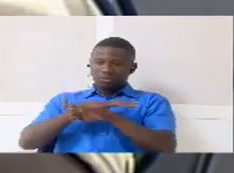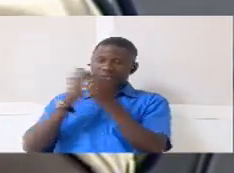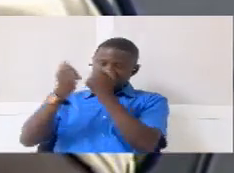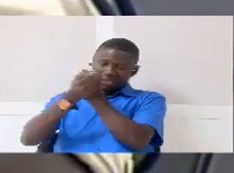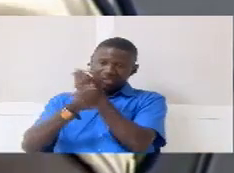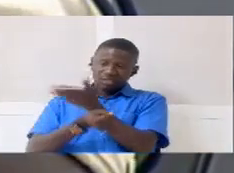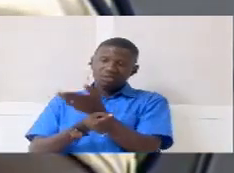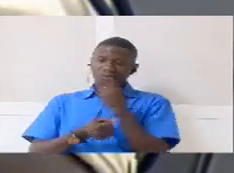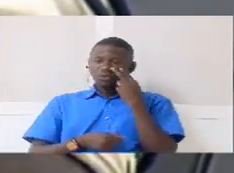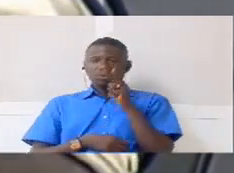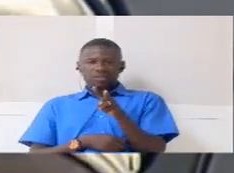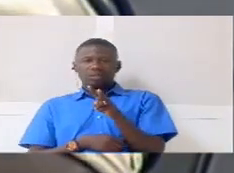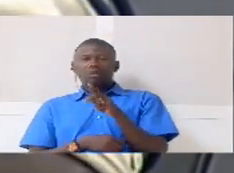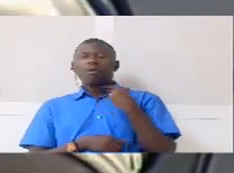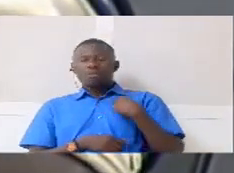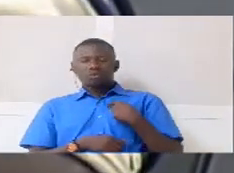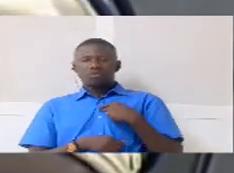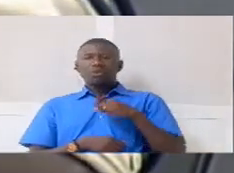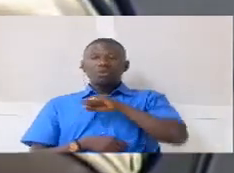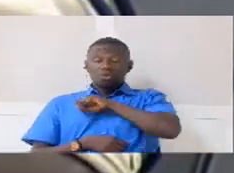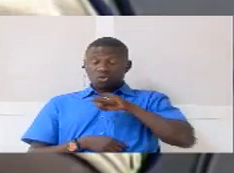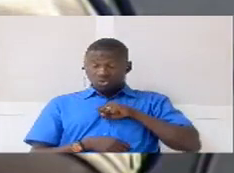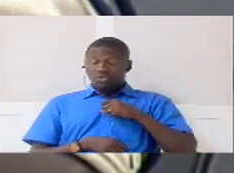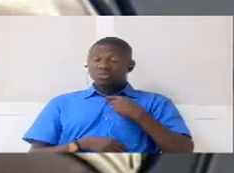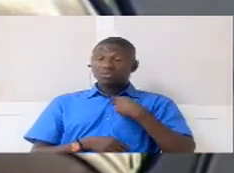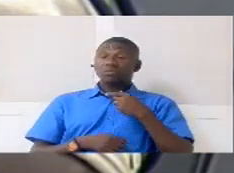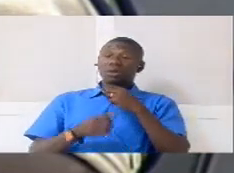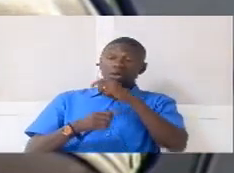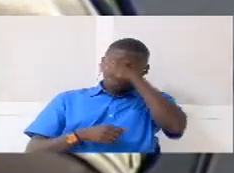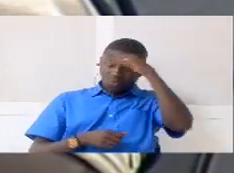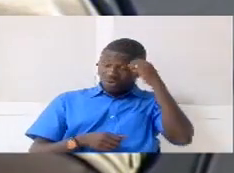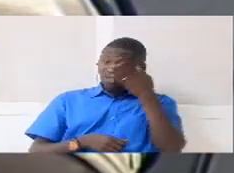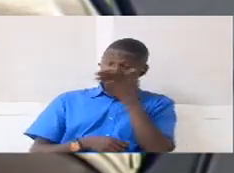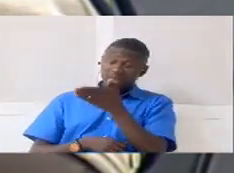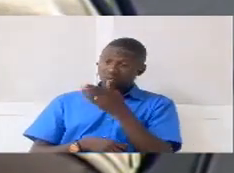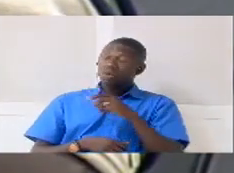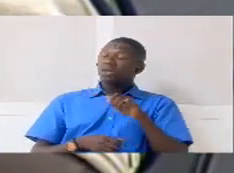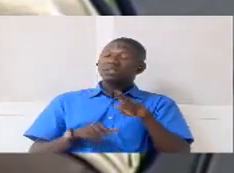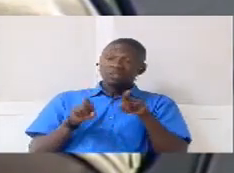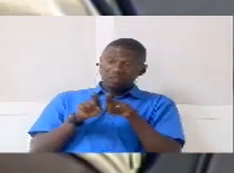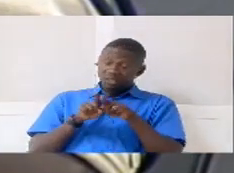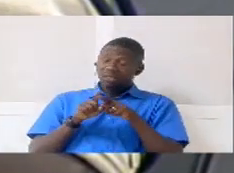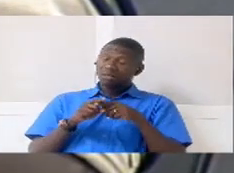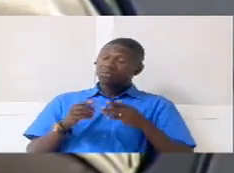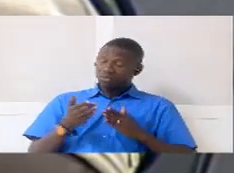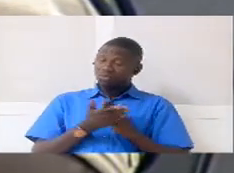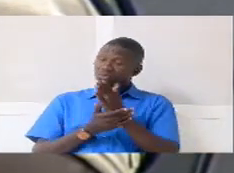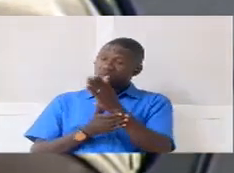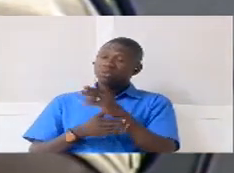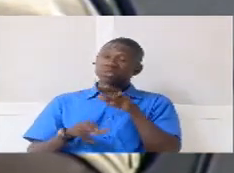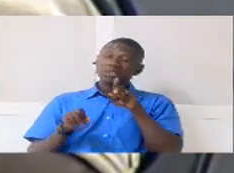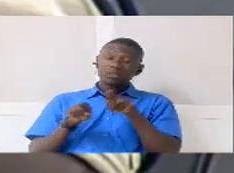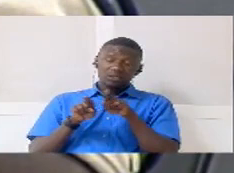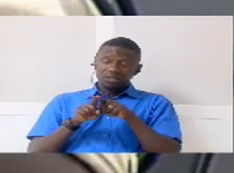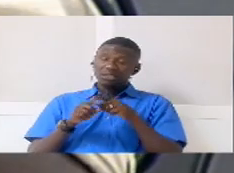koli asifa kiringo yoko nontol prison official. But even us, the prison officers, we are also undergoing or going through the same